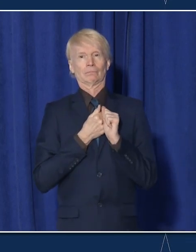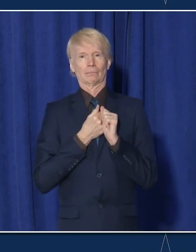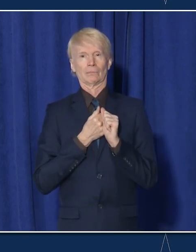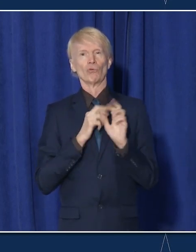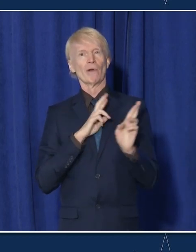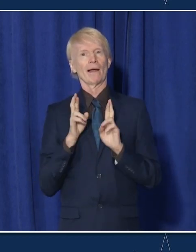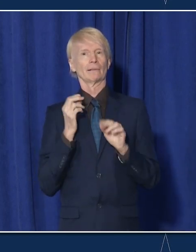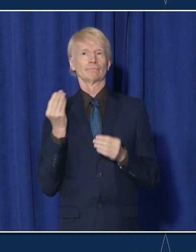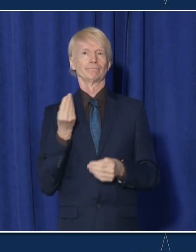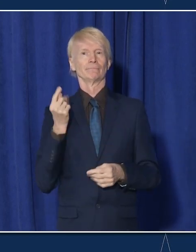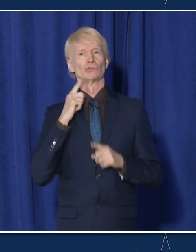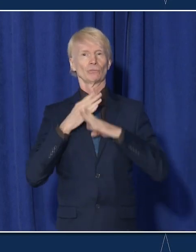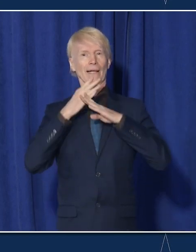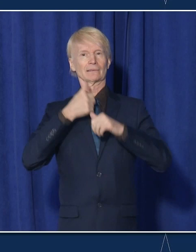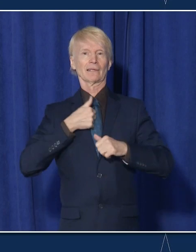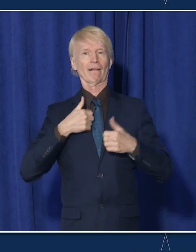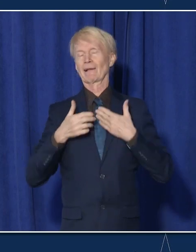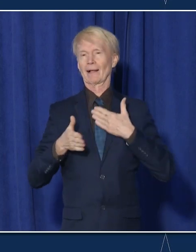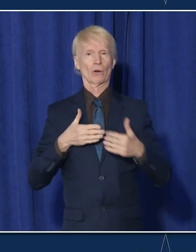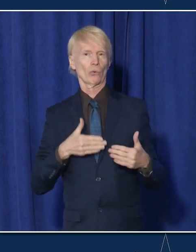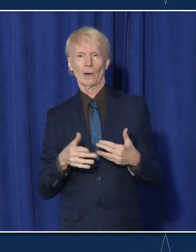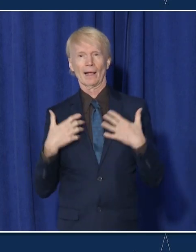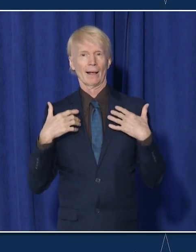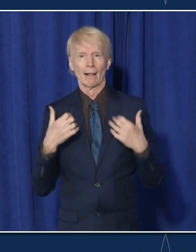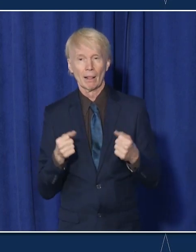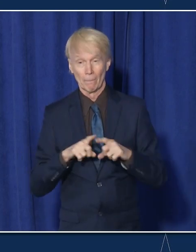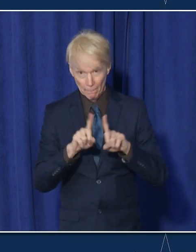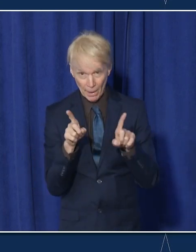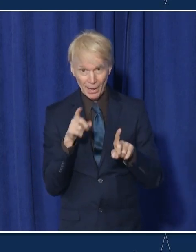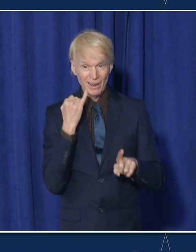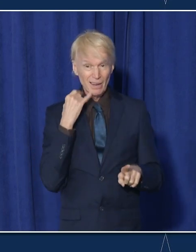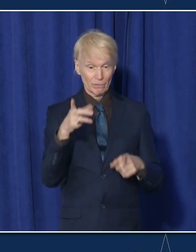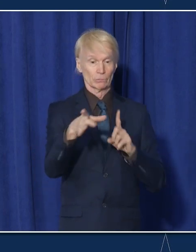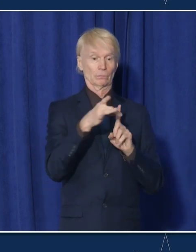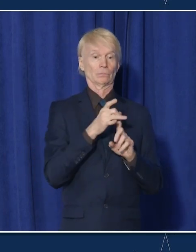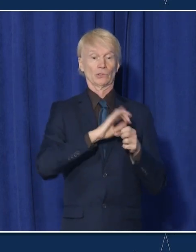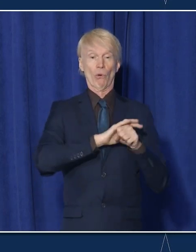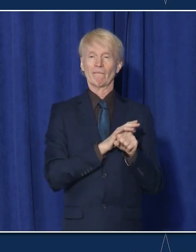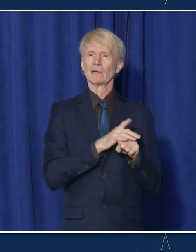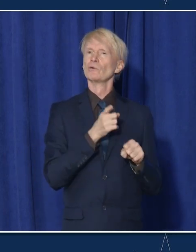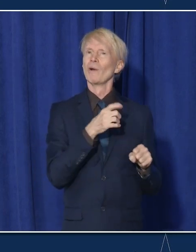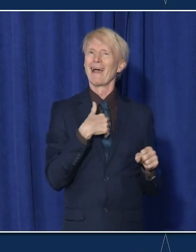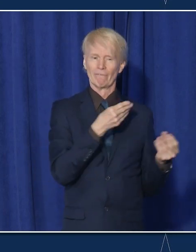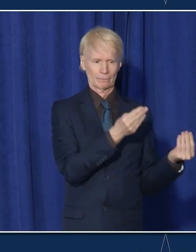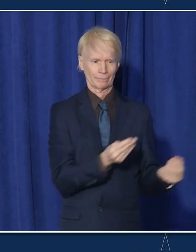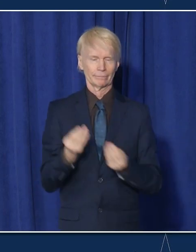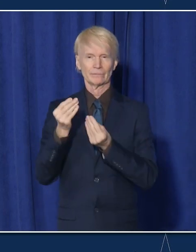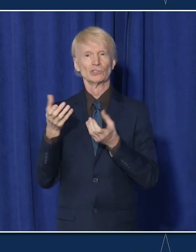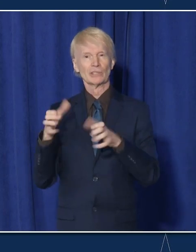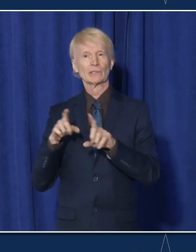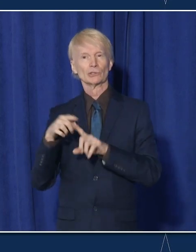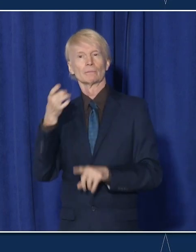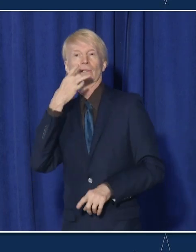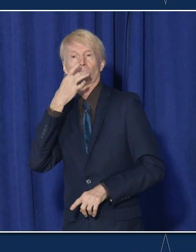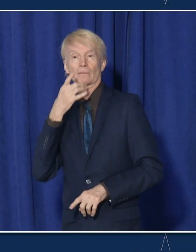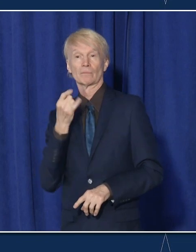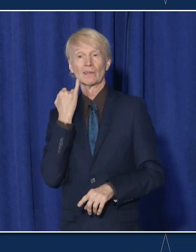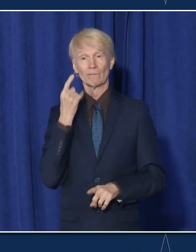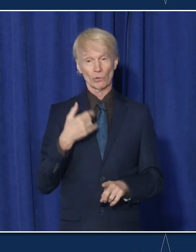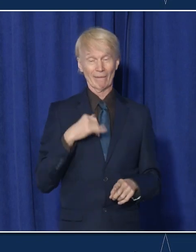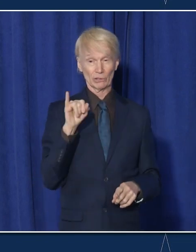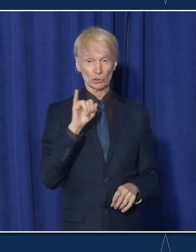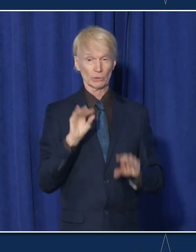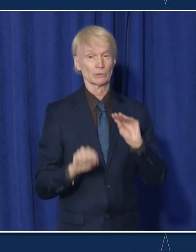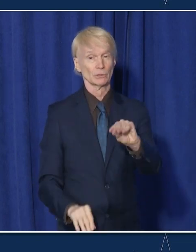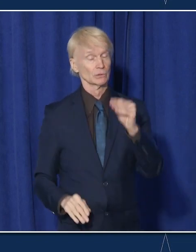your health. But then also, if you were to get COVID, you're already set up for getting this treatment. If you're insured, you can look at the back of